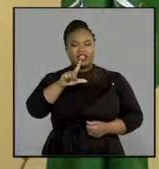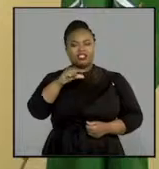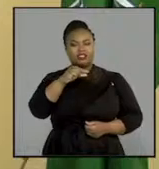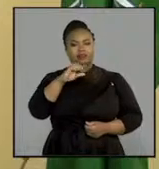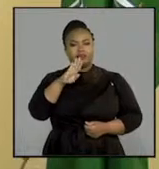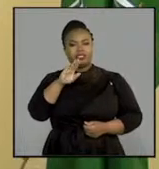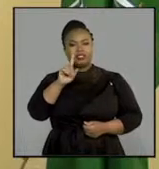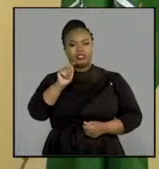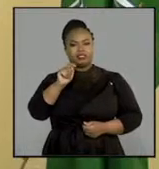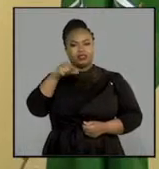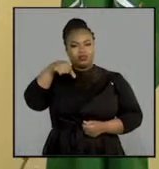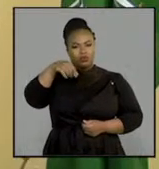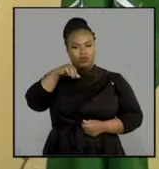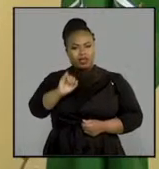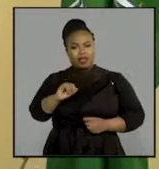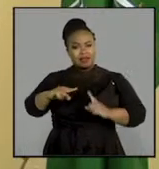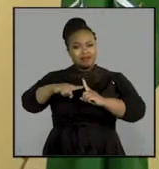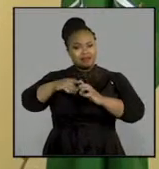the